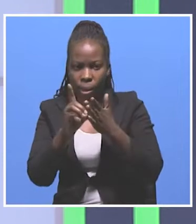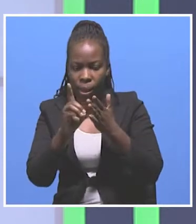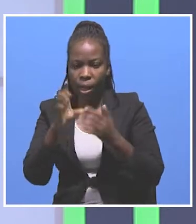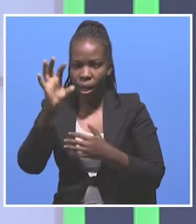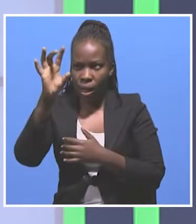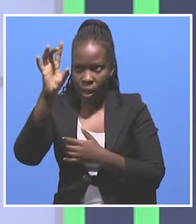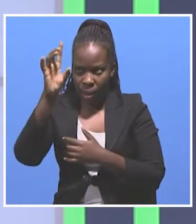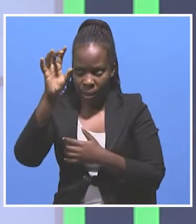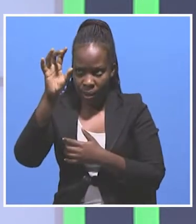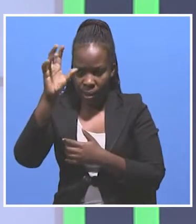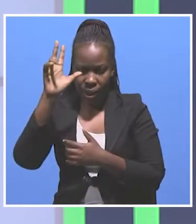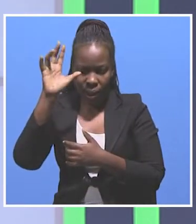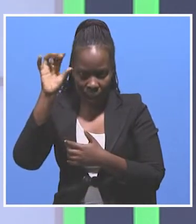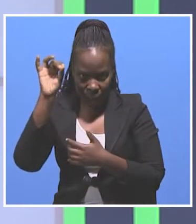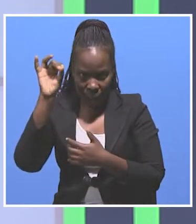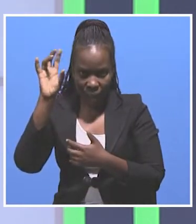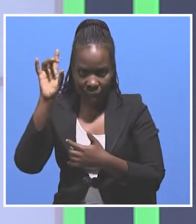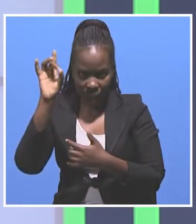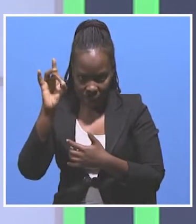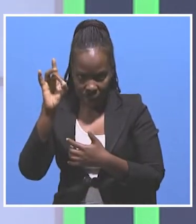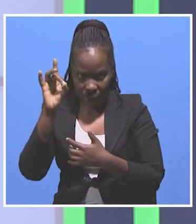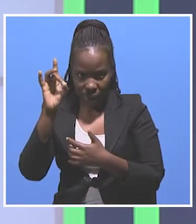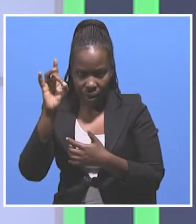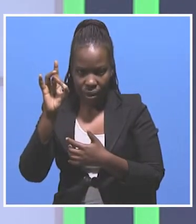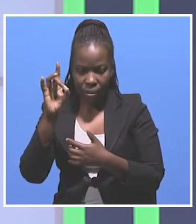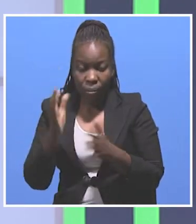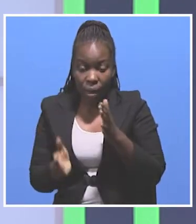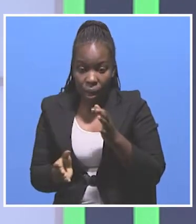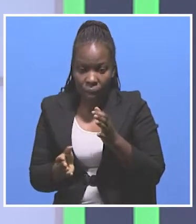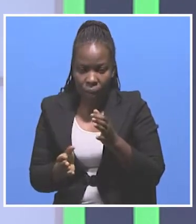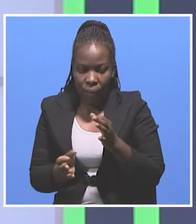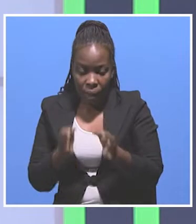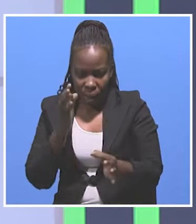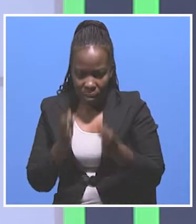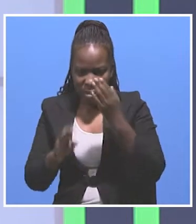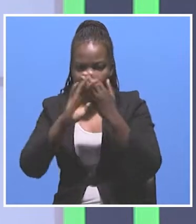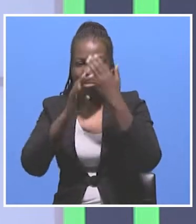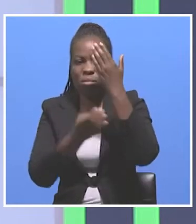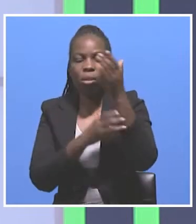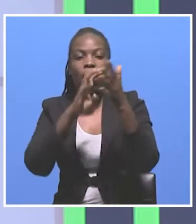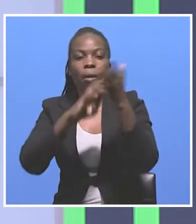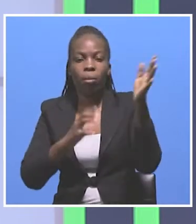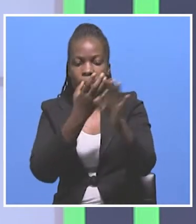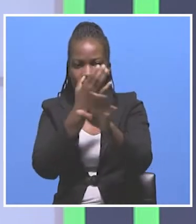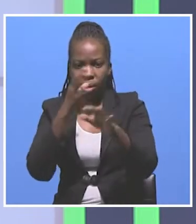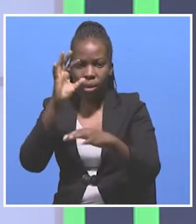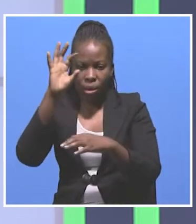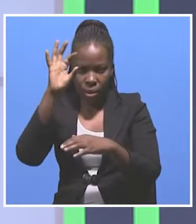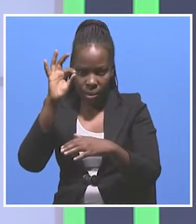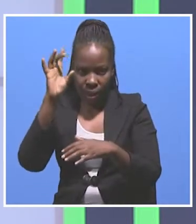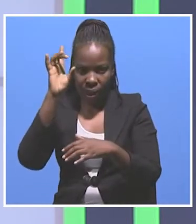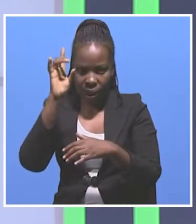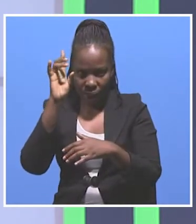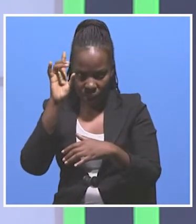Okay? Now, if a pregnancy comes out before 28 weeks, it's